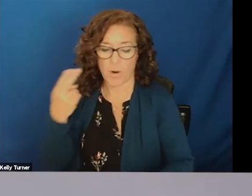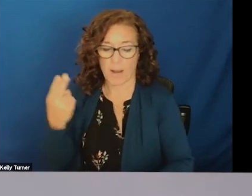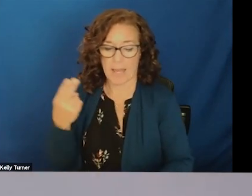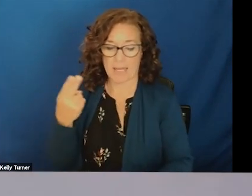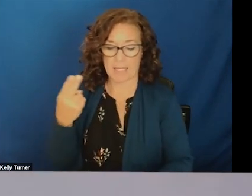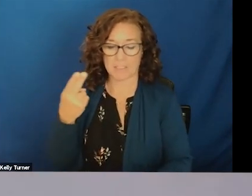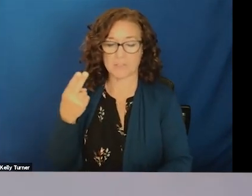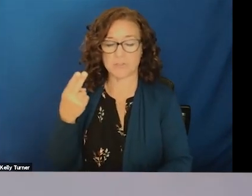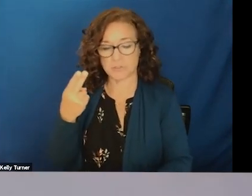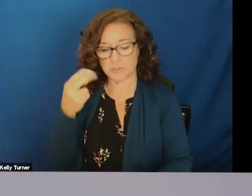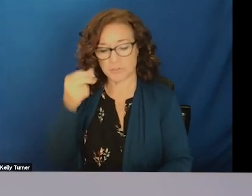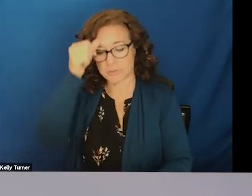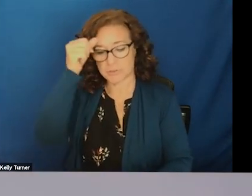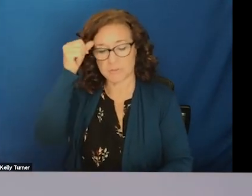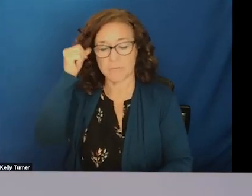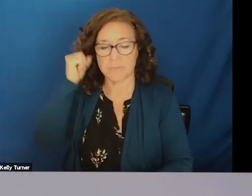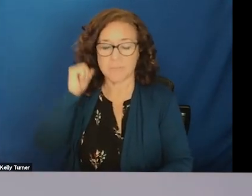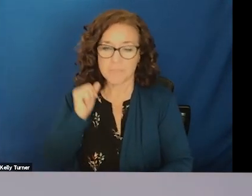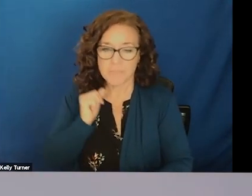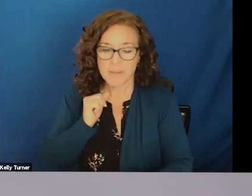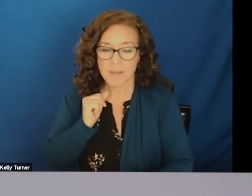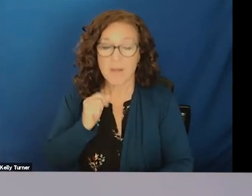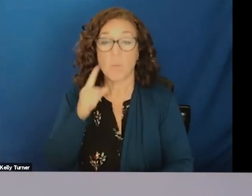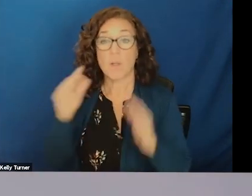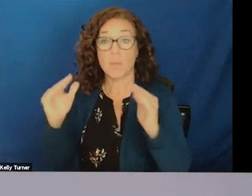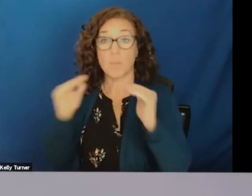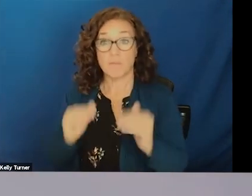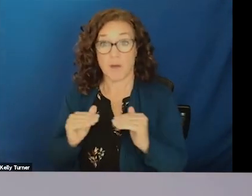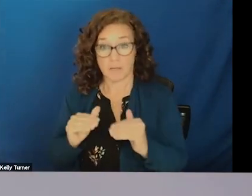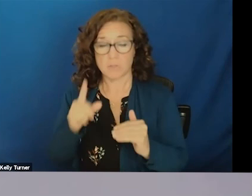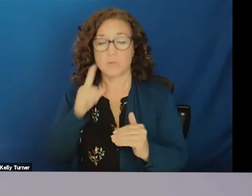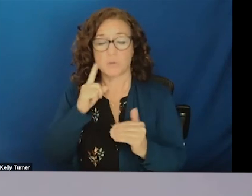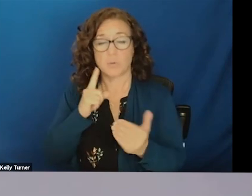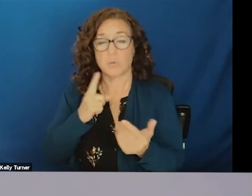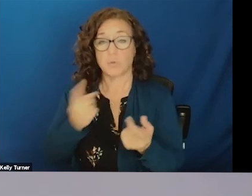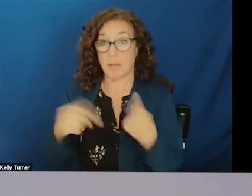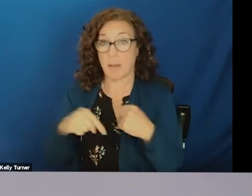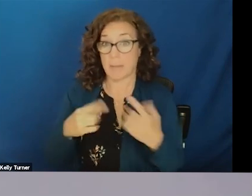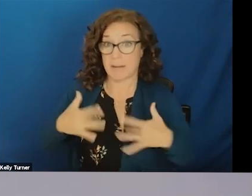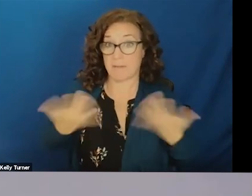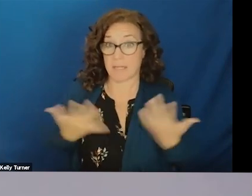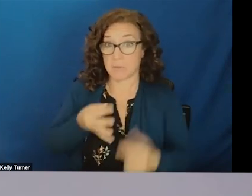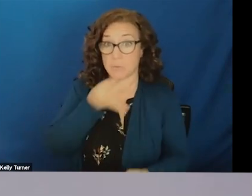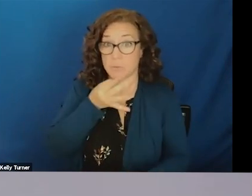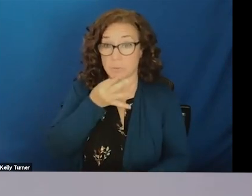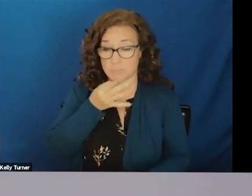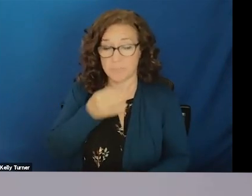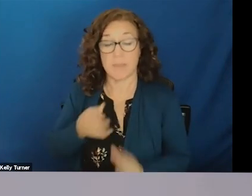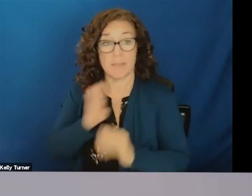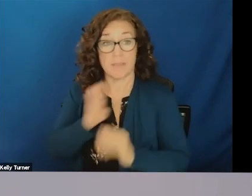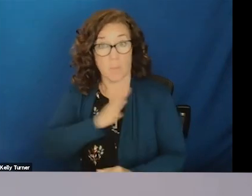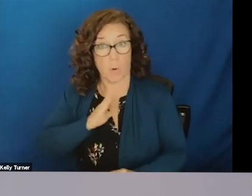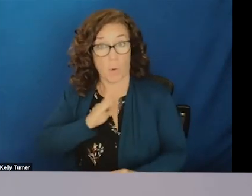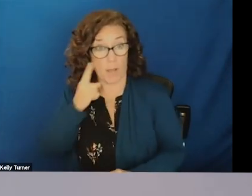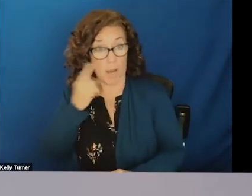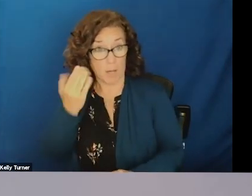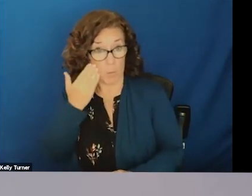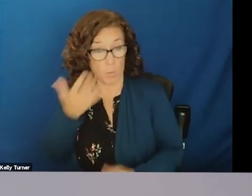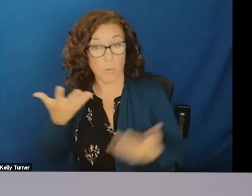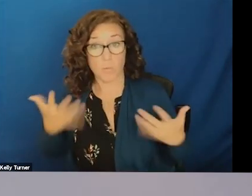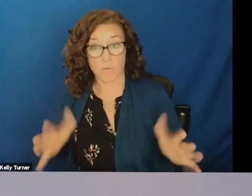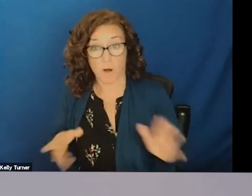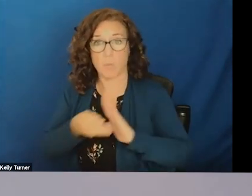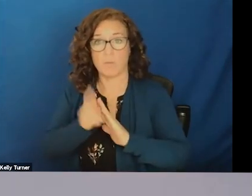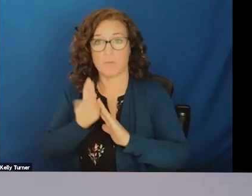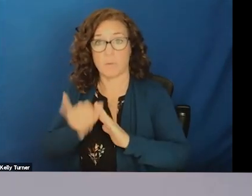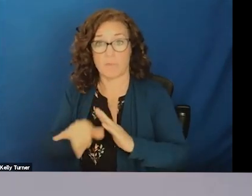further discussion. So we'll move on to coming events. And board members, I know you've already reviewed this list, and please let me